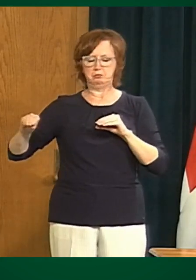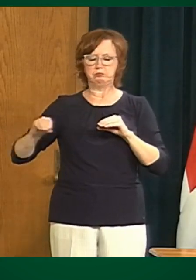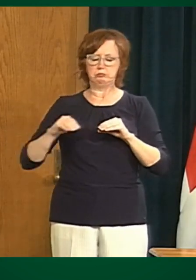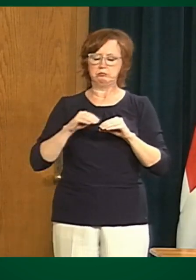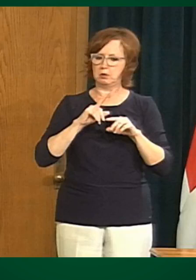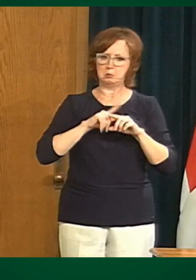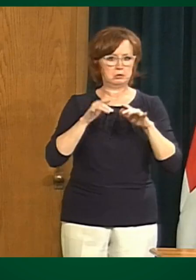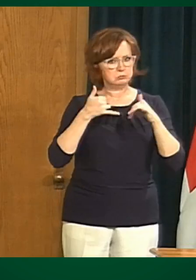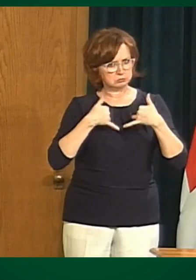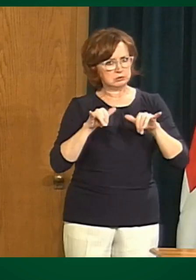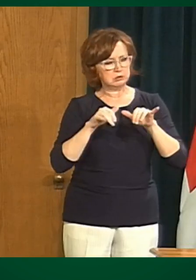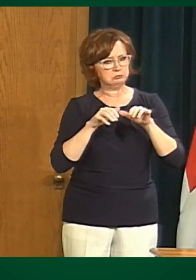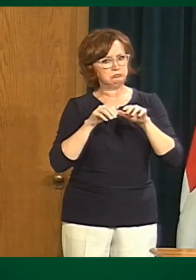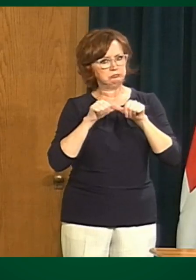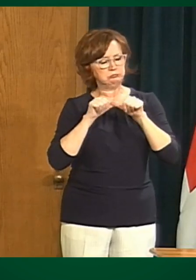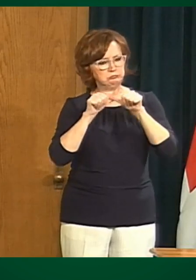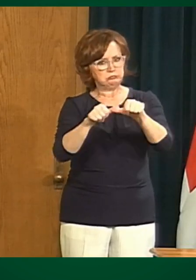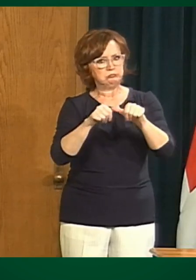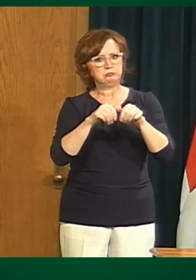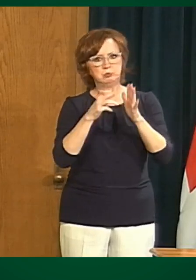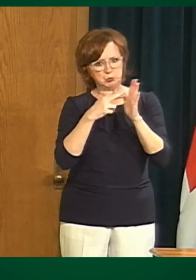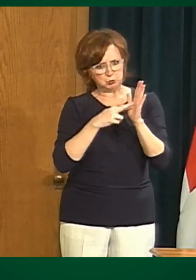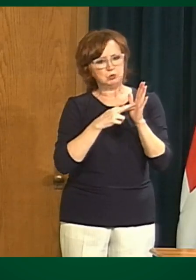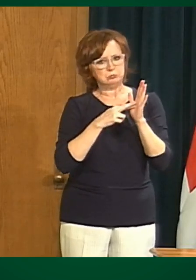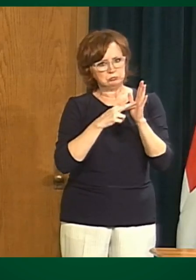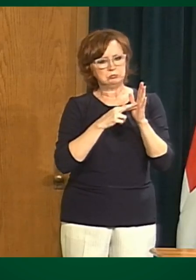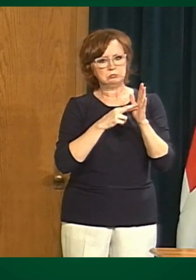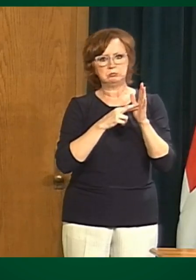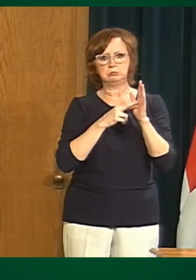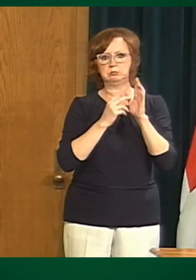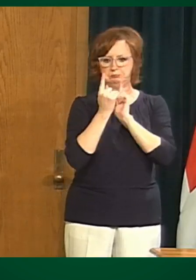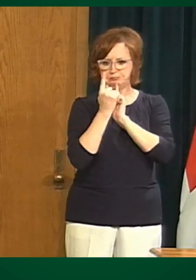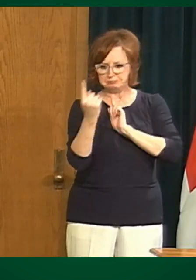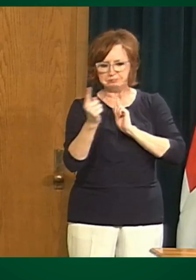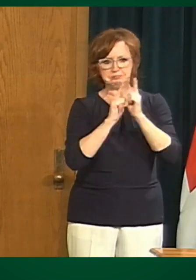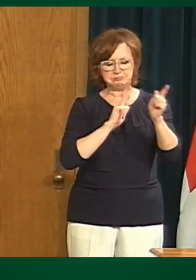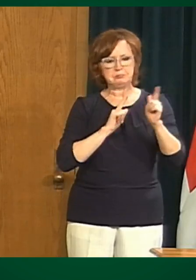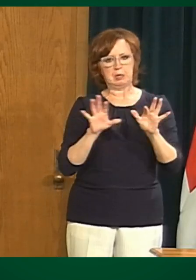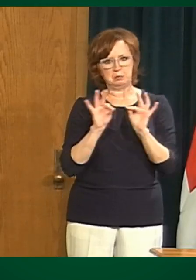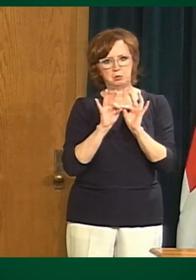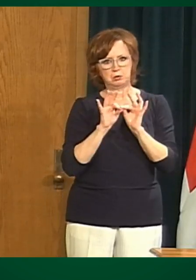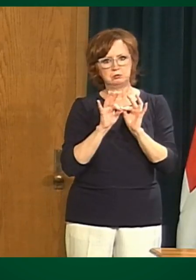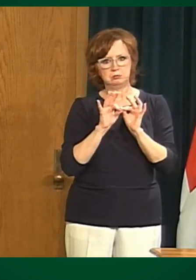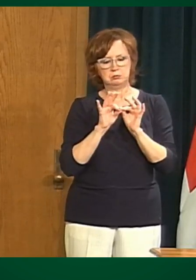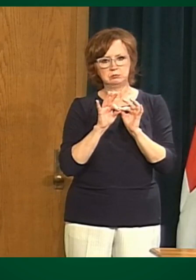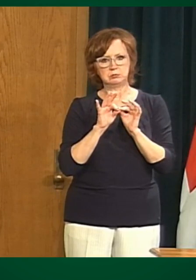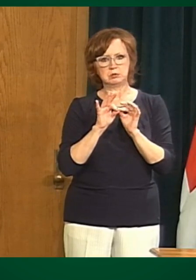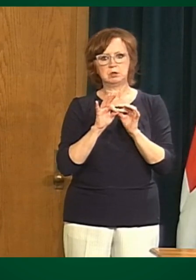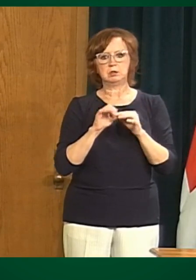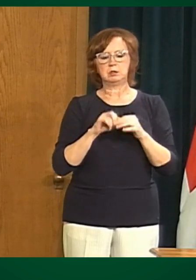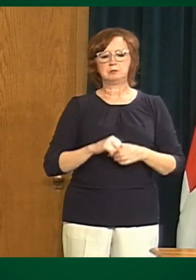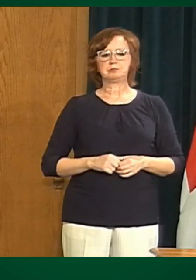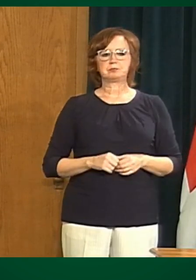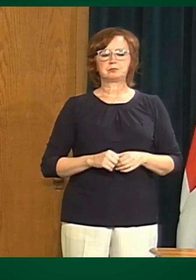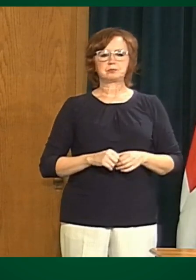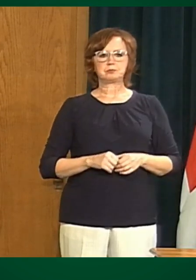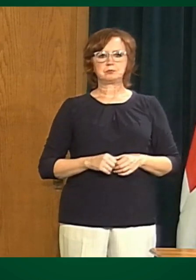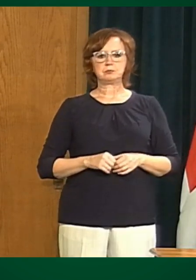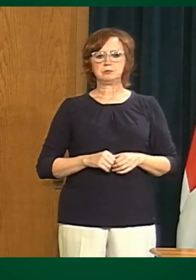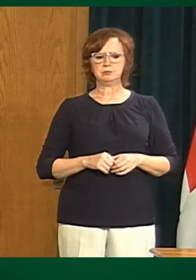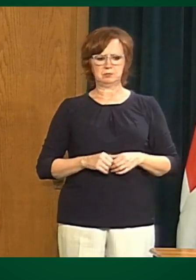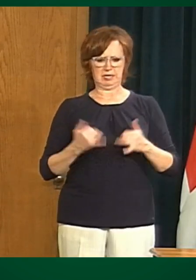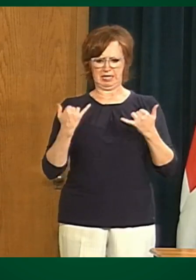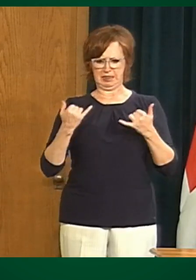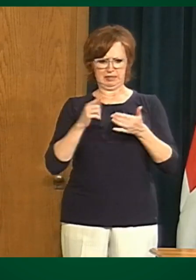been doing, practicing physical distancing to keep the curve flat. The only change that's happened this week is